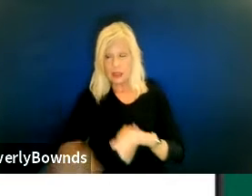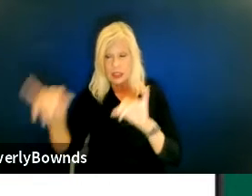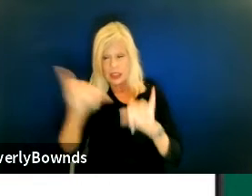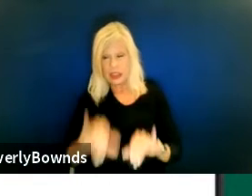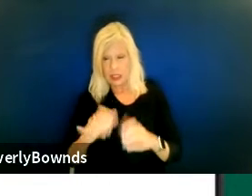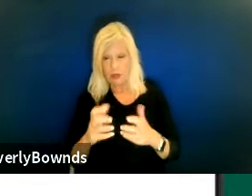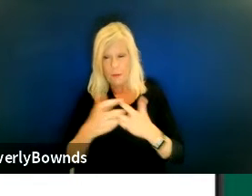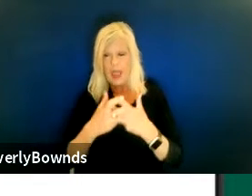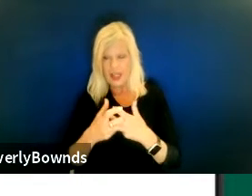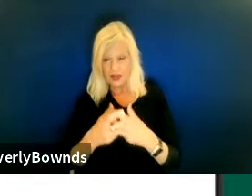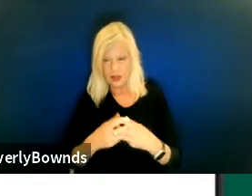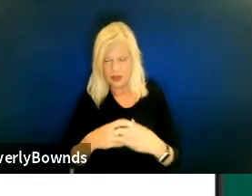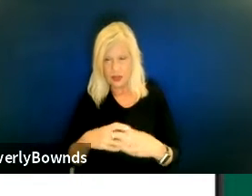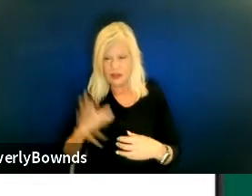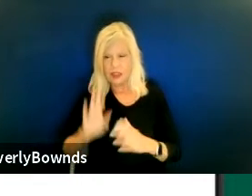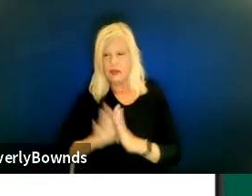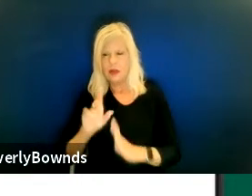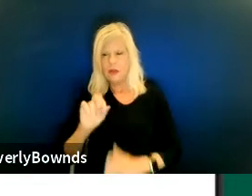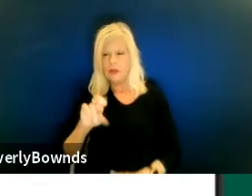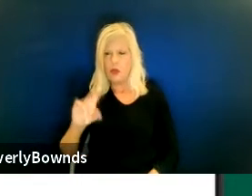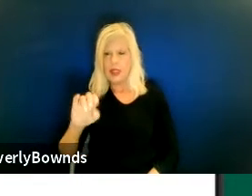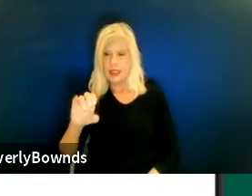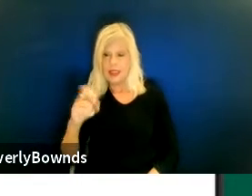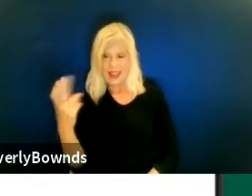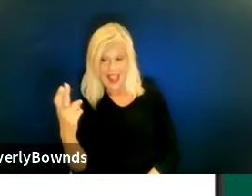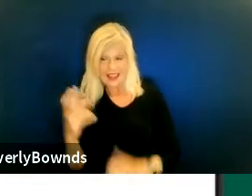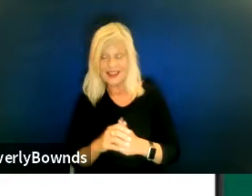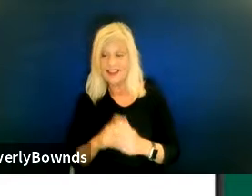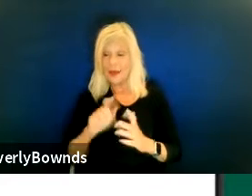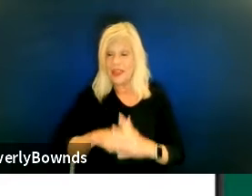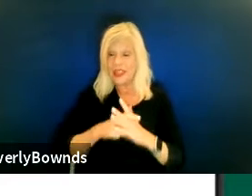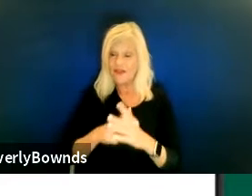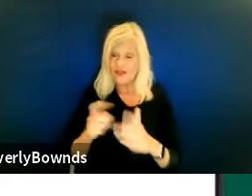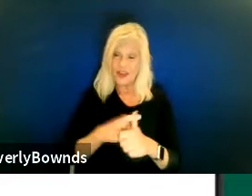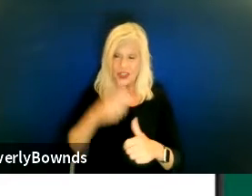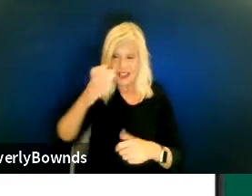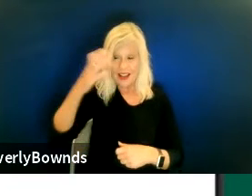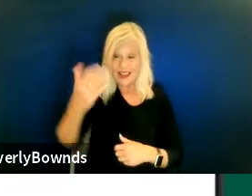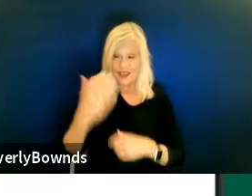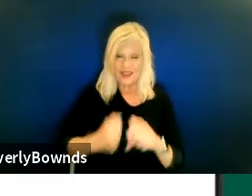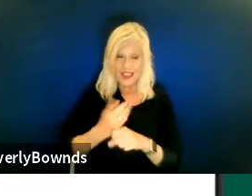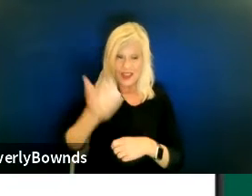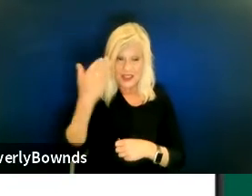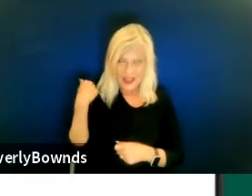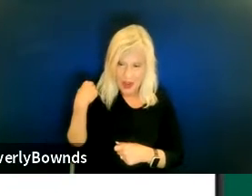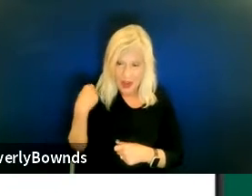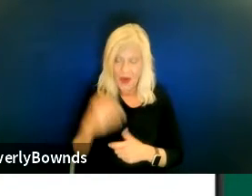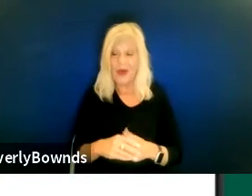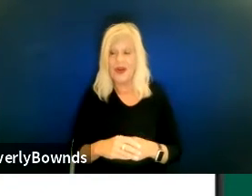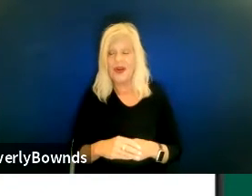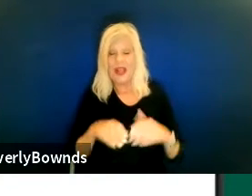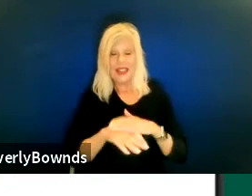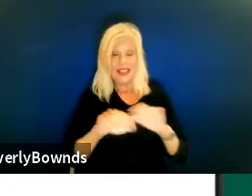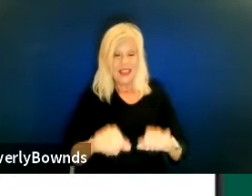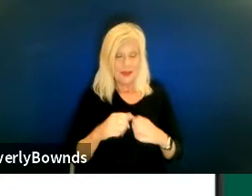RERCTech. This was the initial concept, actually like 15 years ago, of a piece of accessible fitness equipment before we were aware of all the